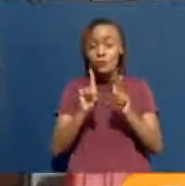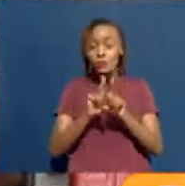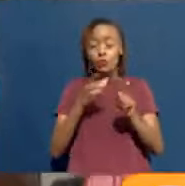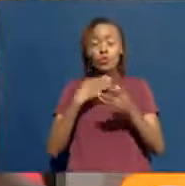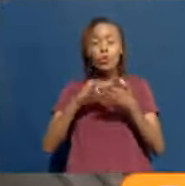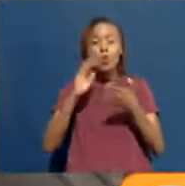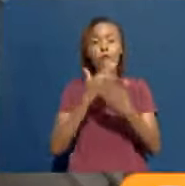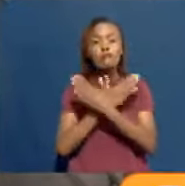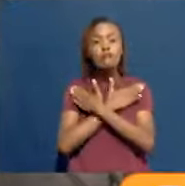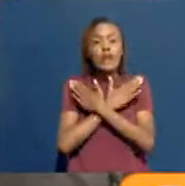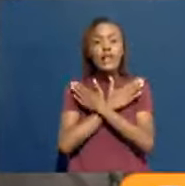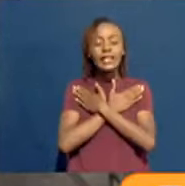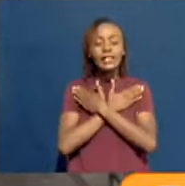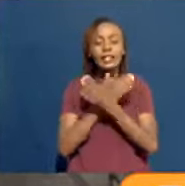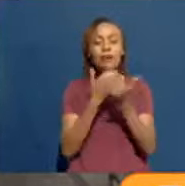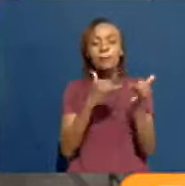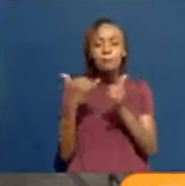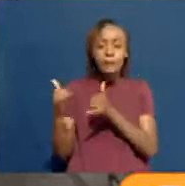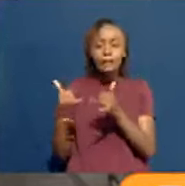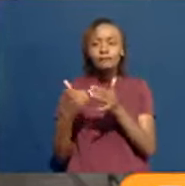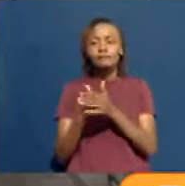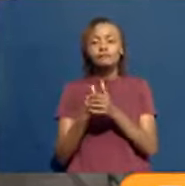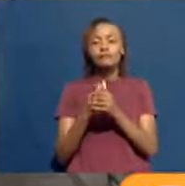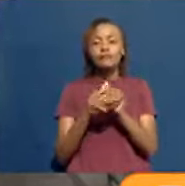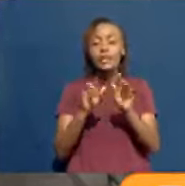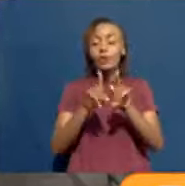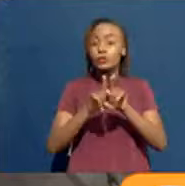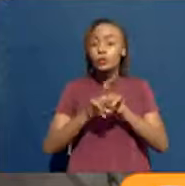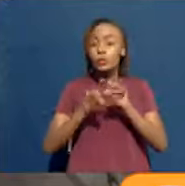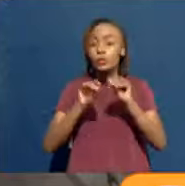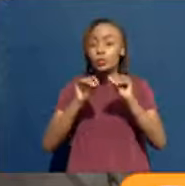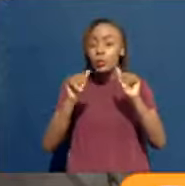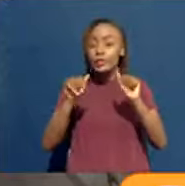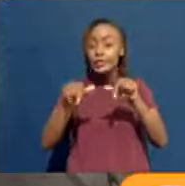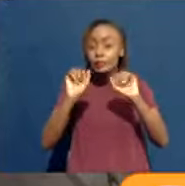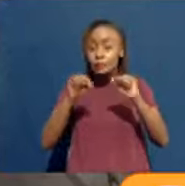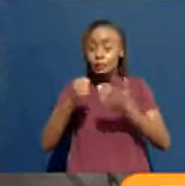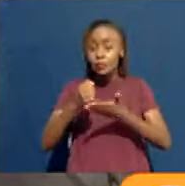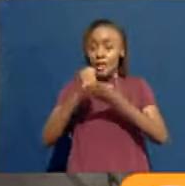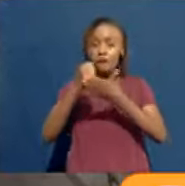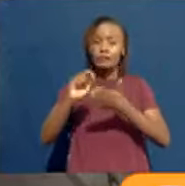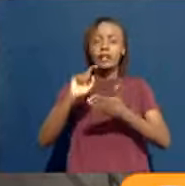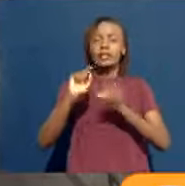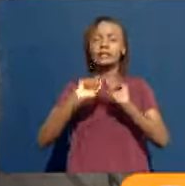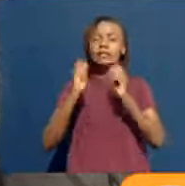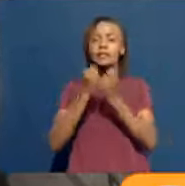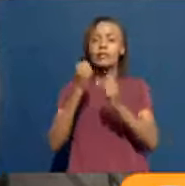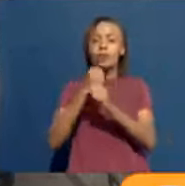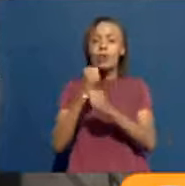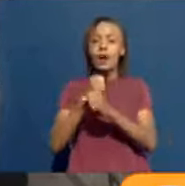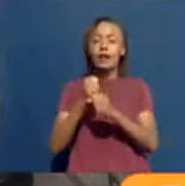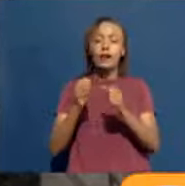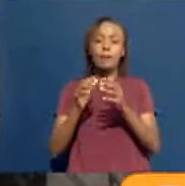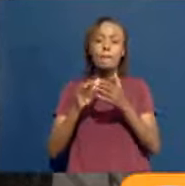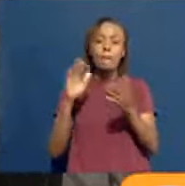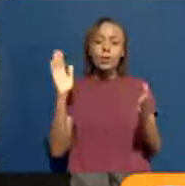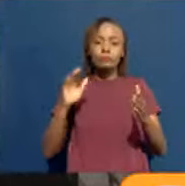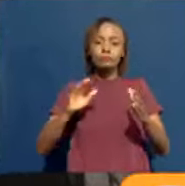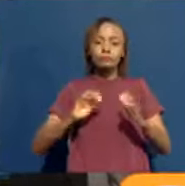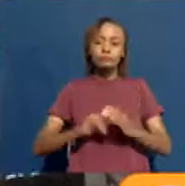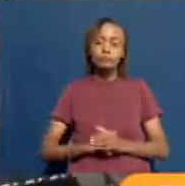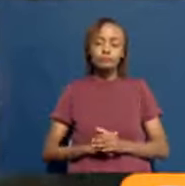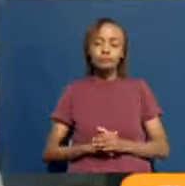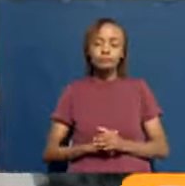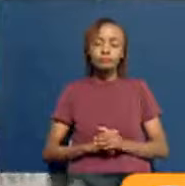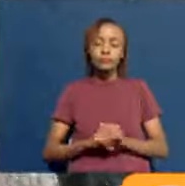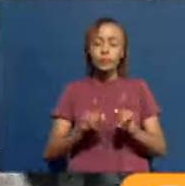matches against quality opposition that can push the team to work harder. Coach Firat changed the tactical